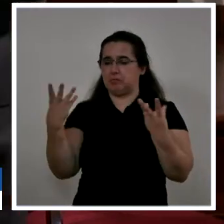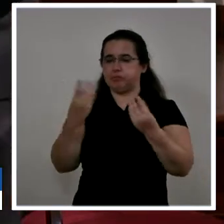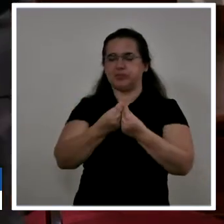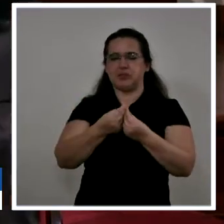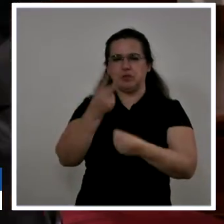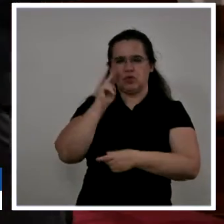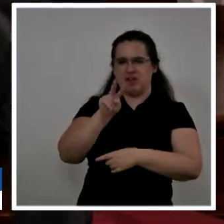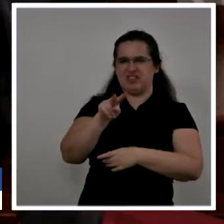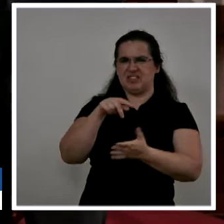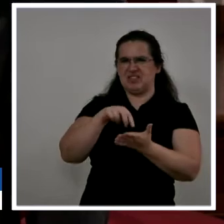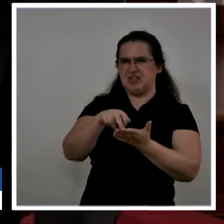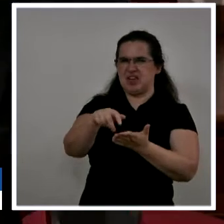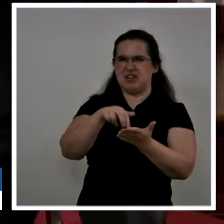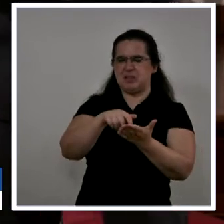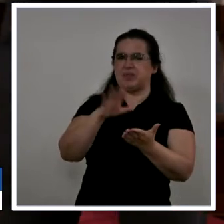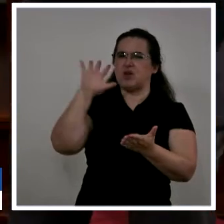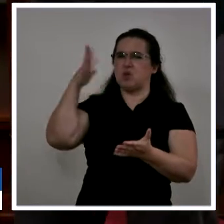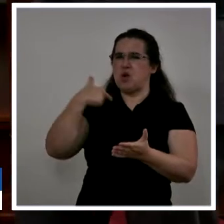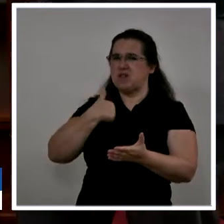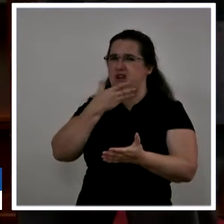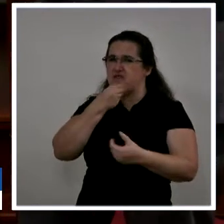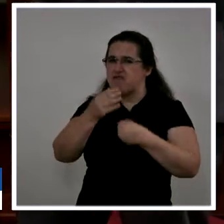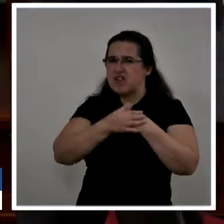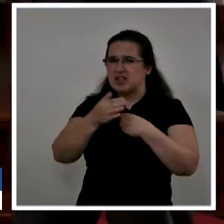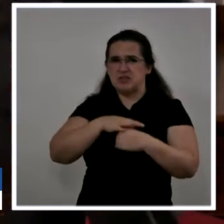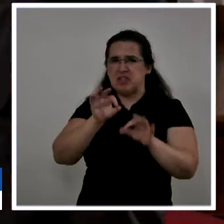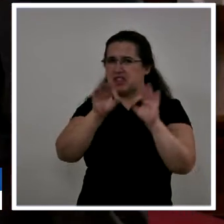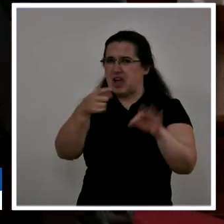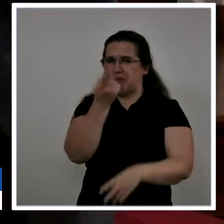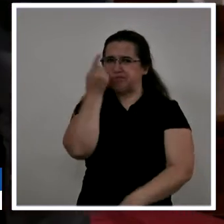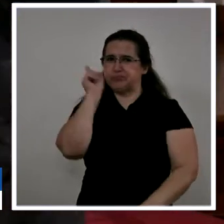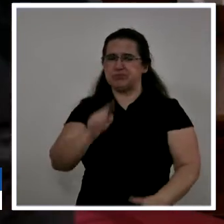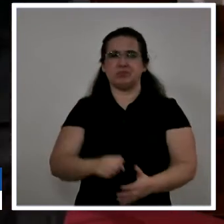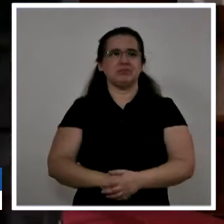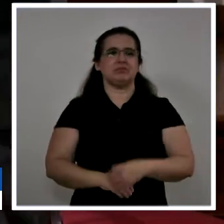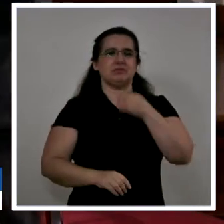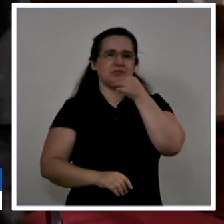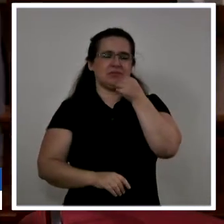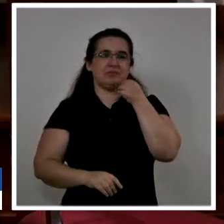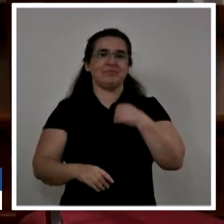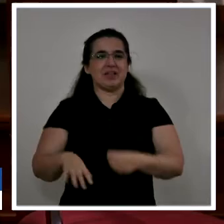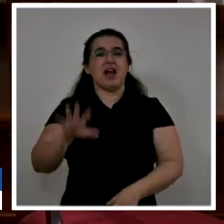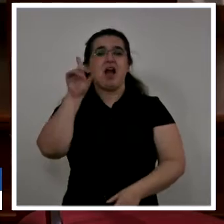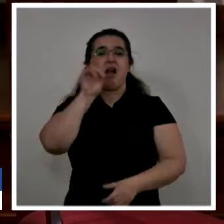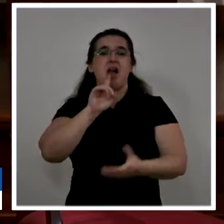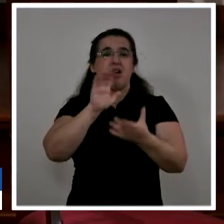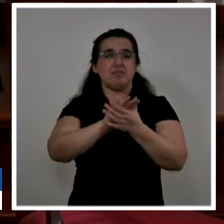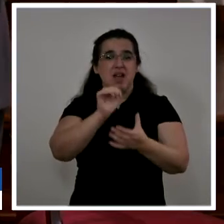ele a caminhar e eu dizia, realmente, quando eu for mais velho, eu não quero ser assim. But guess what my wife tells me? E agora o que a minha mulher me